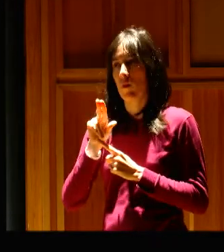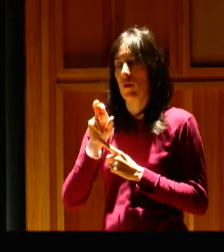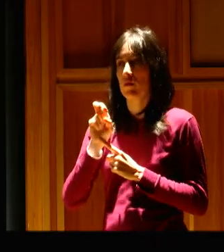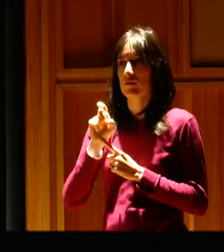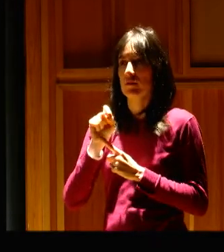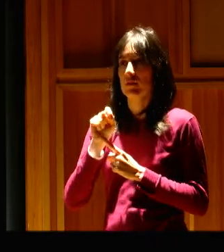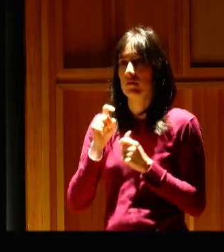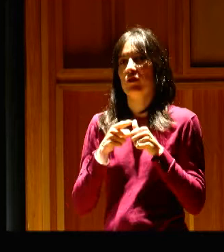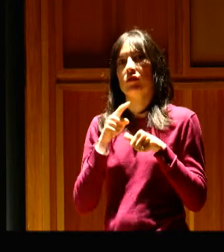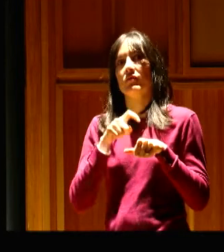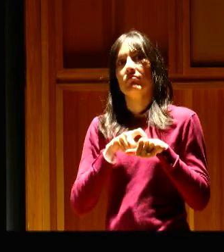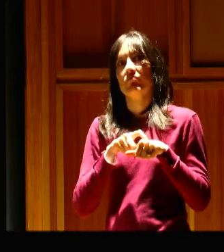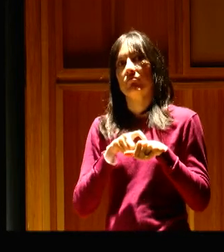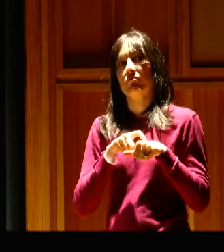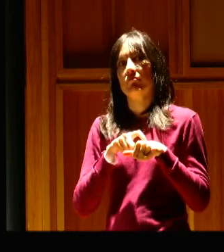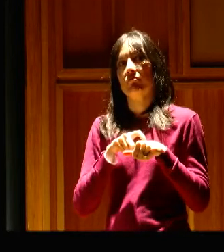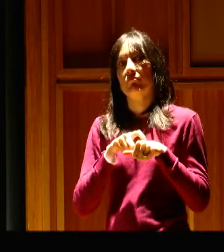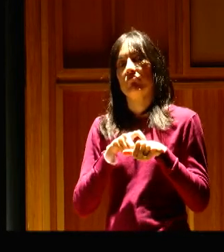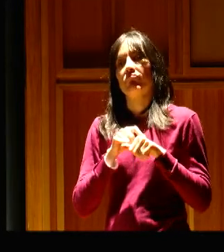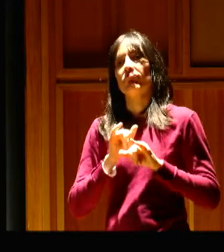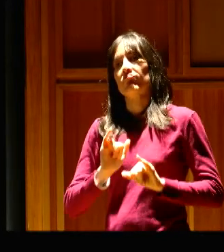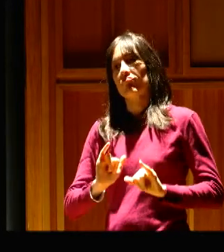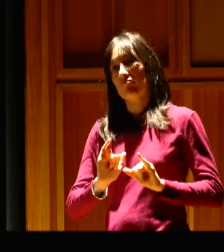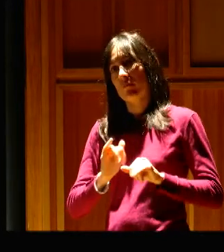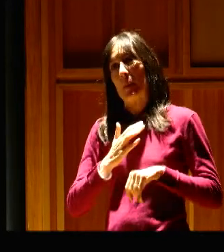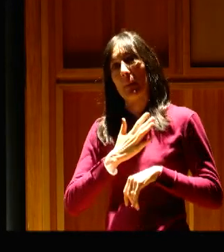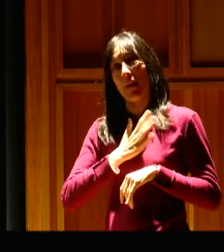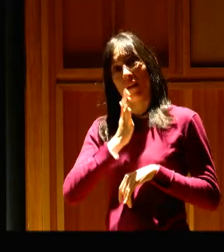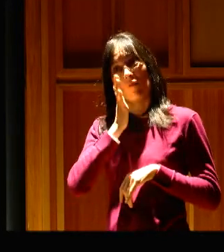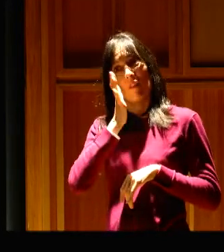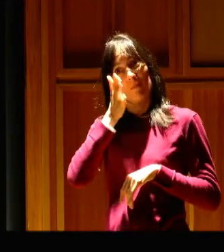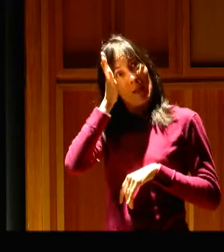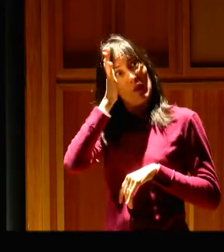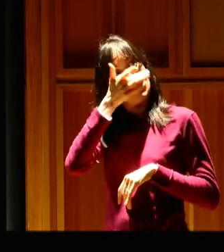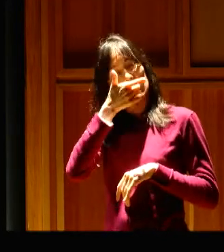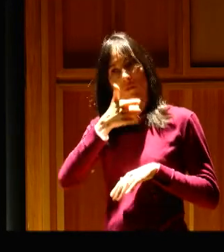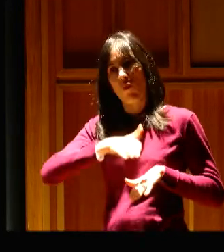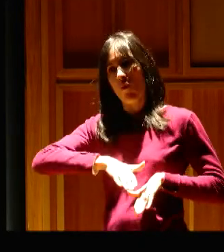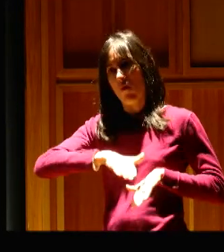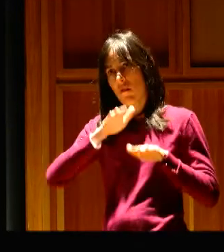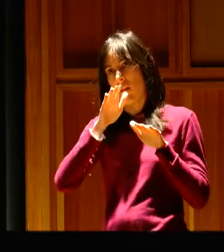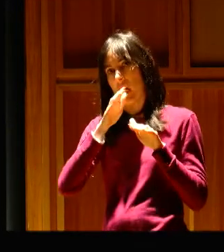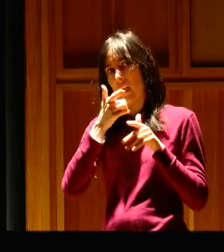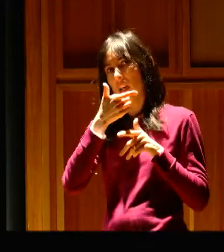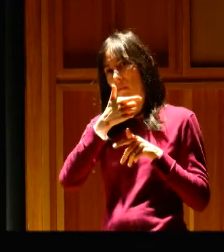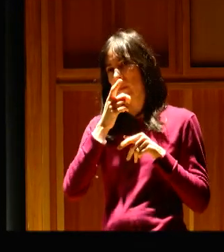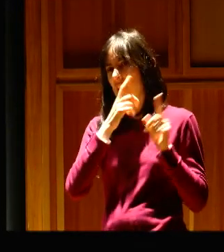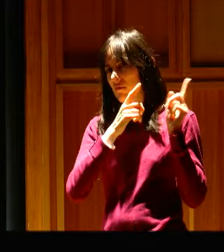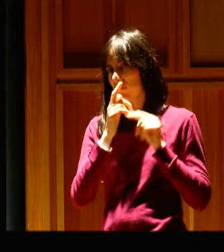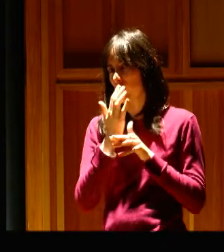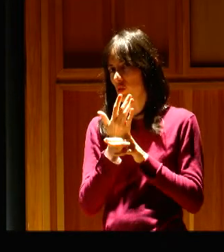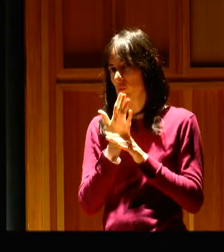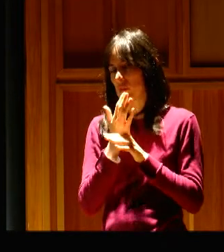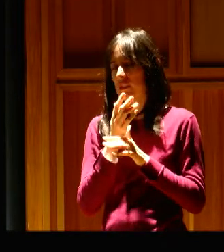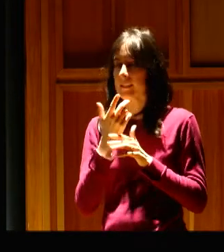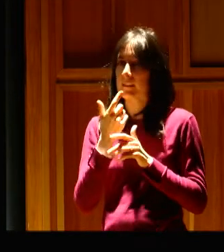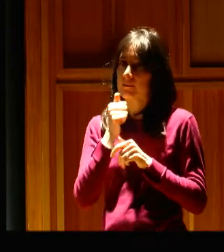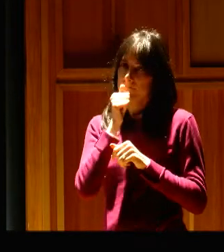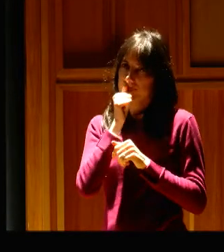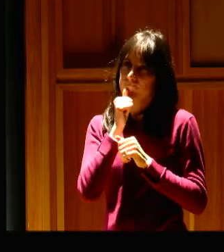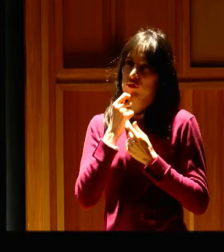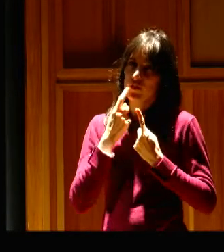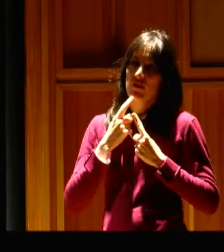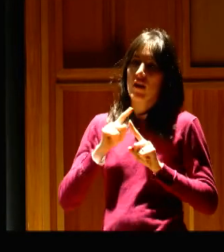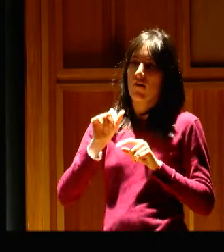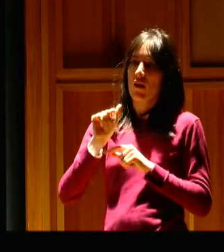Growing up the grandchild of Auschwitz concentration camp survivors, you do not hear blissful stories of their youth.